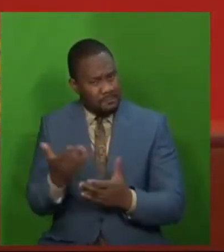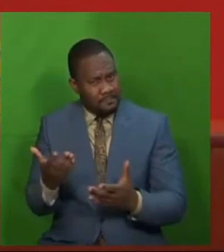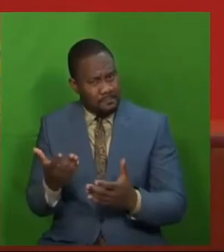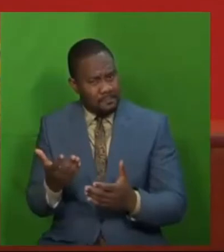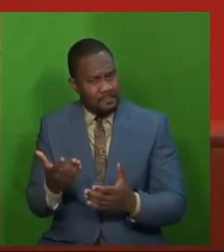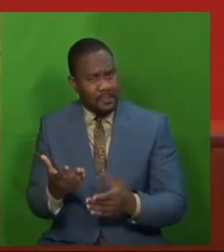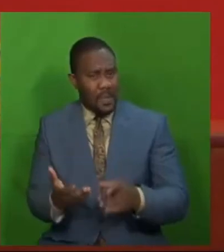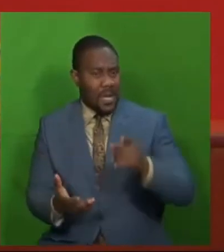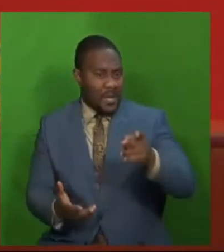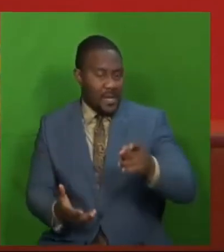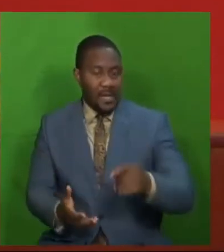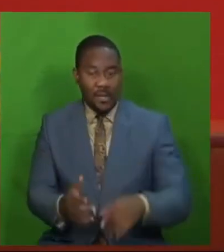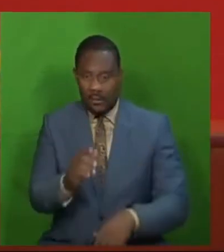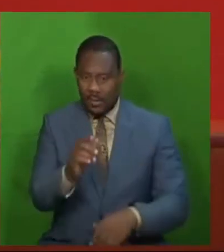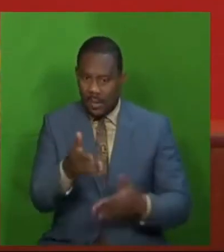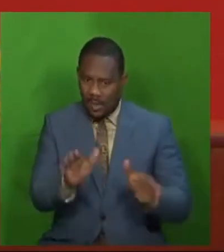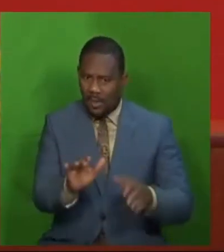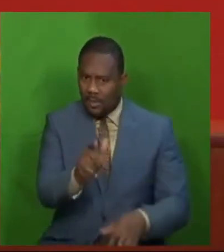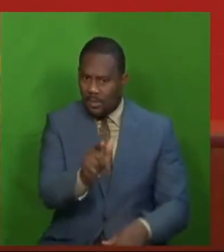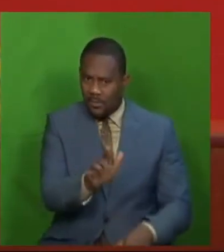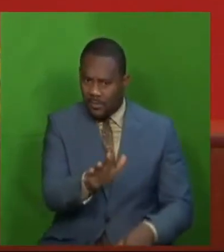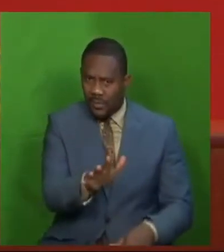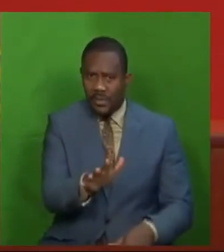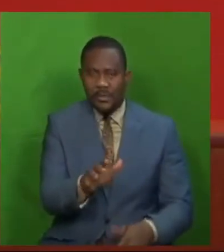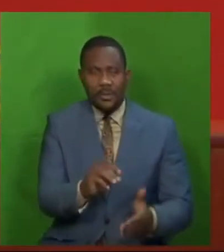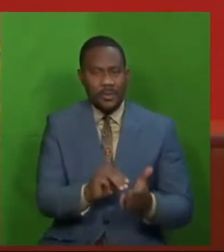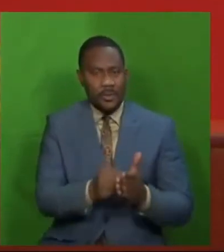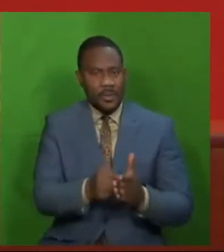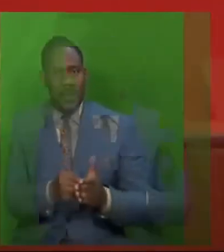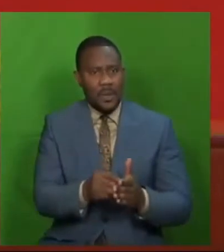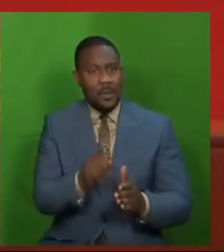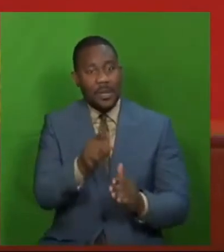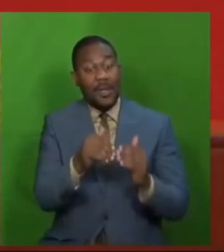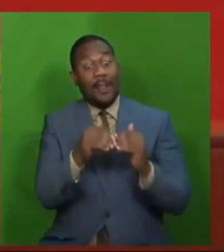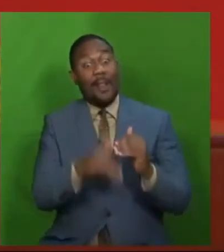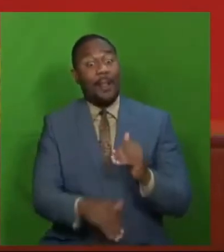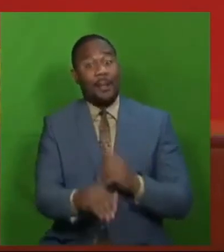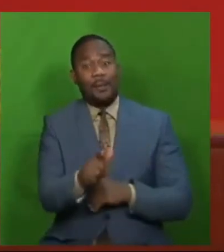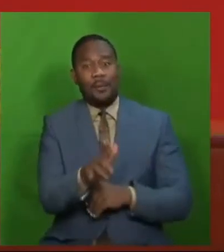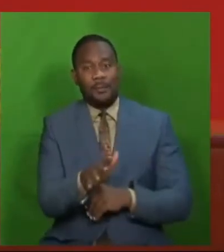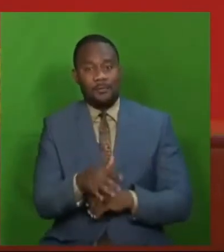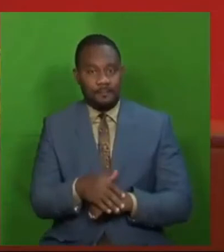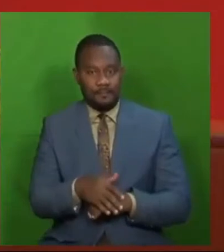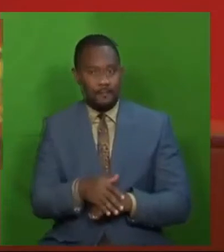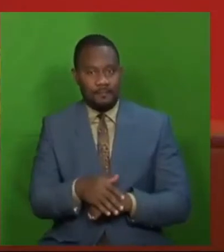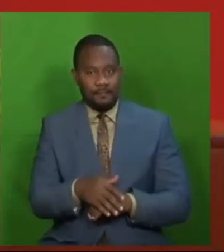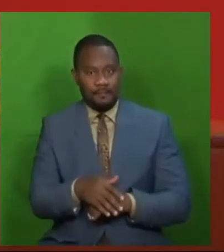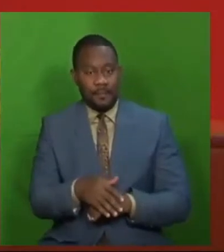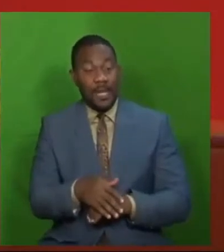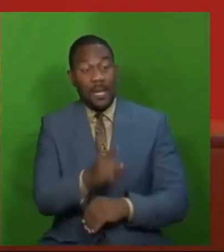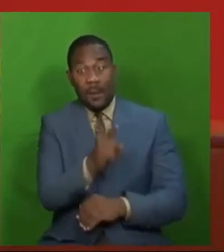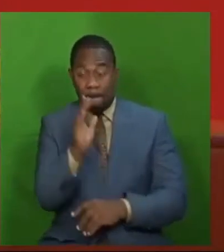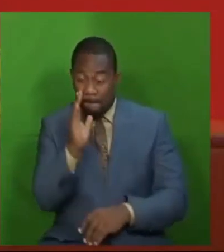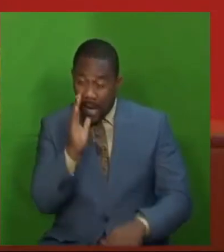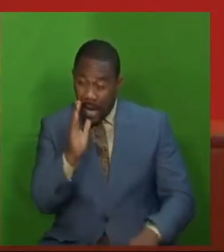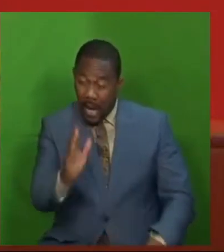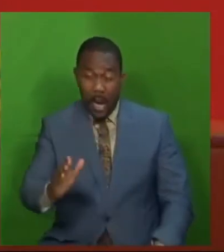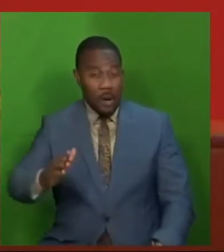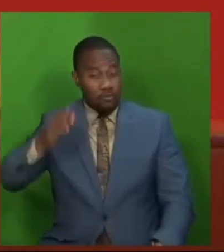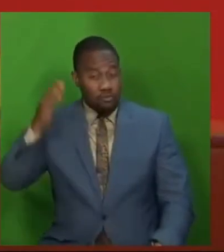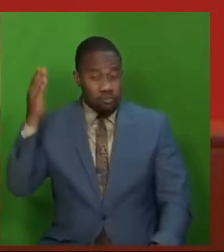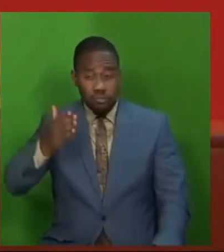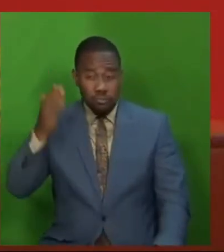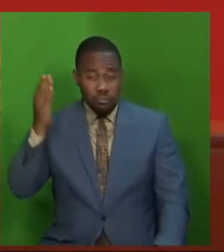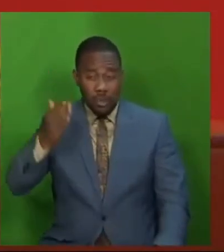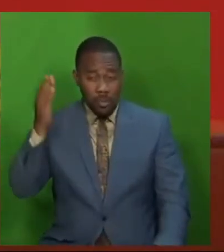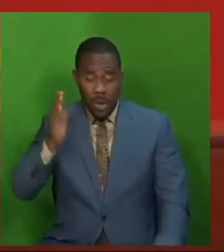minutes. He spoke for less than 25 minutes. Nobody interrupted him. And so I'm taking